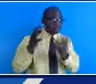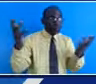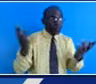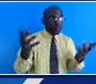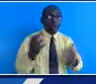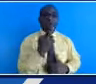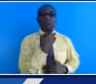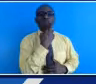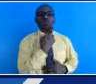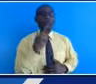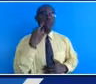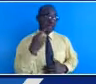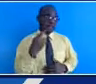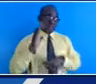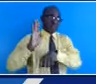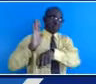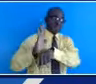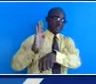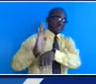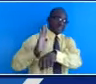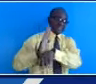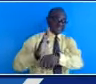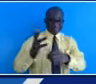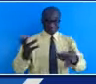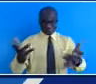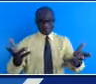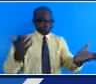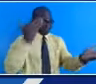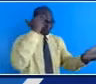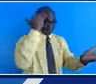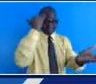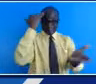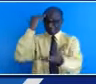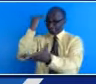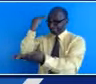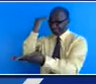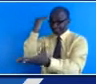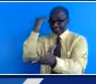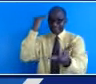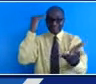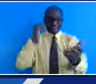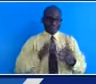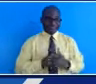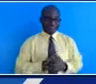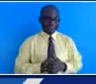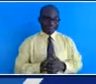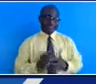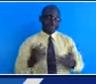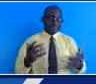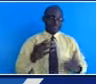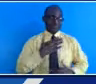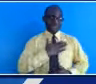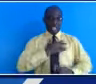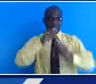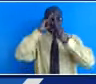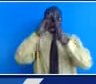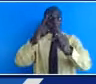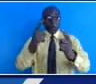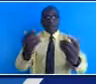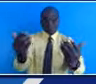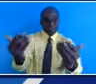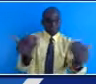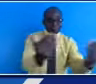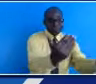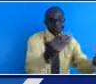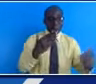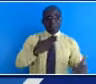we really hope that people will come, enjoy being outside on the patio, and understand that we're just now